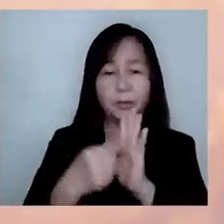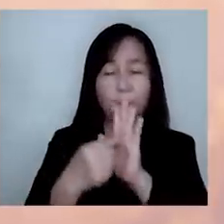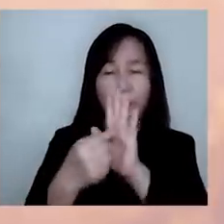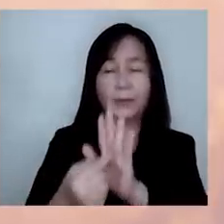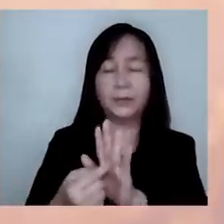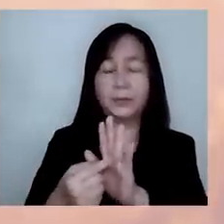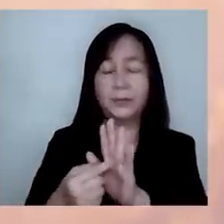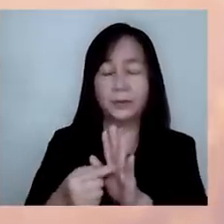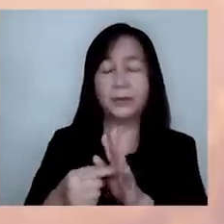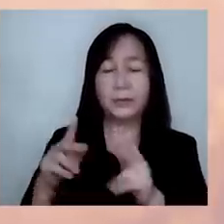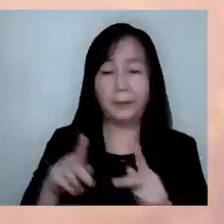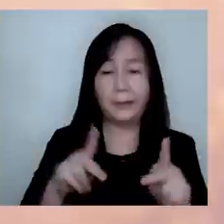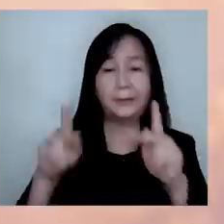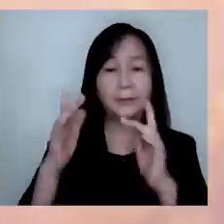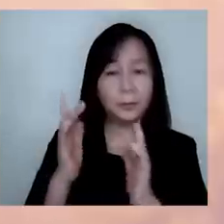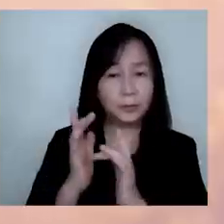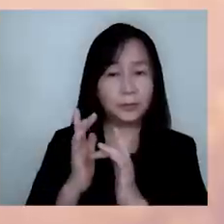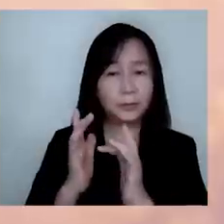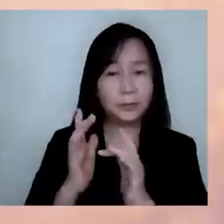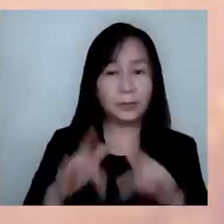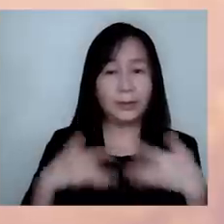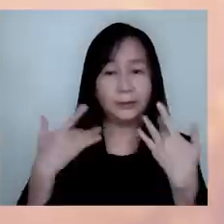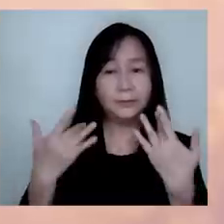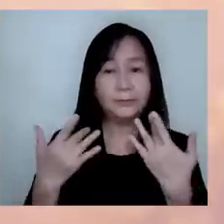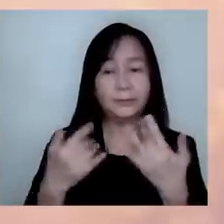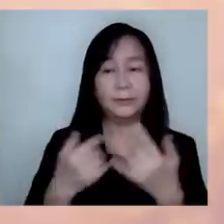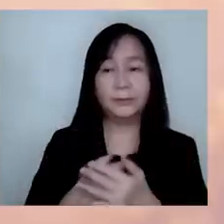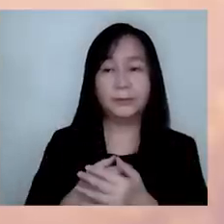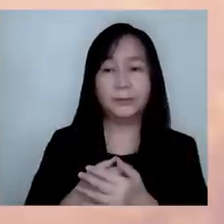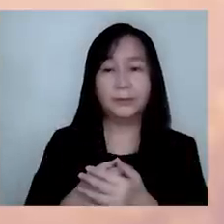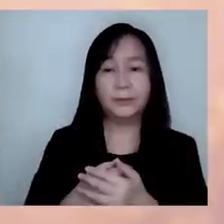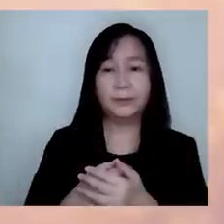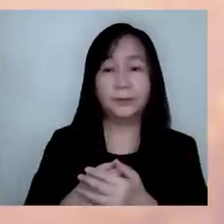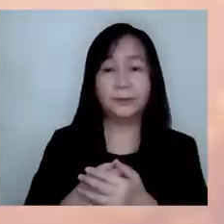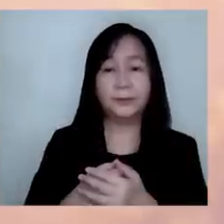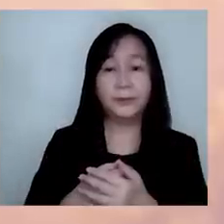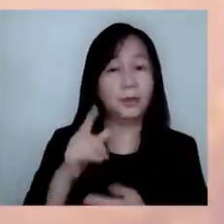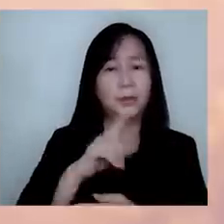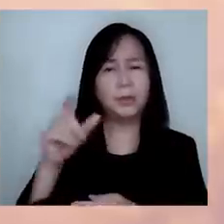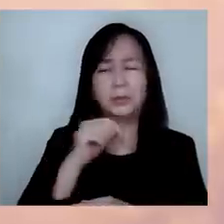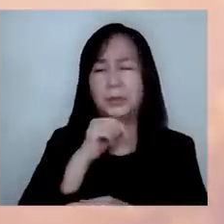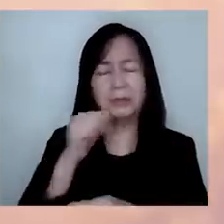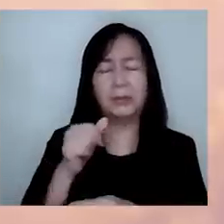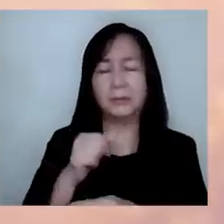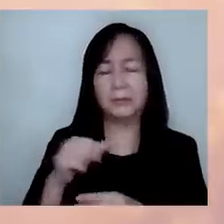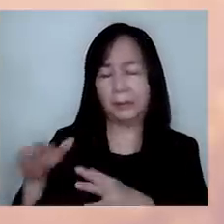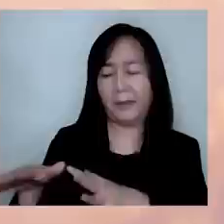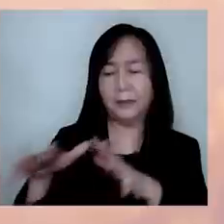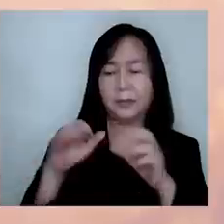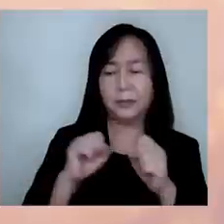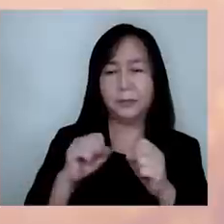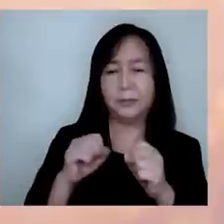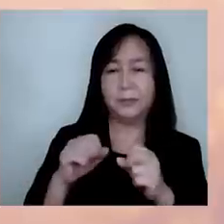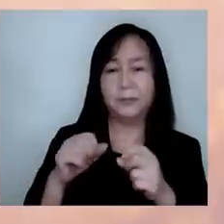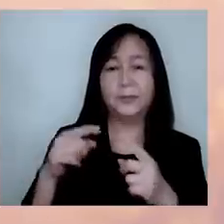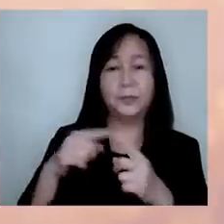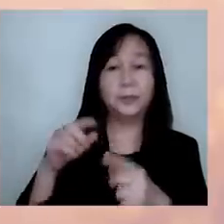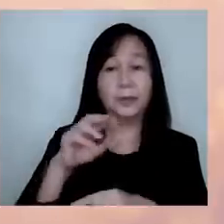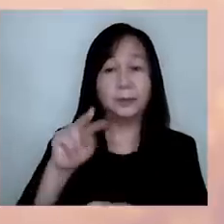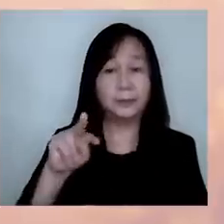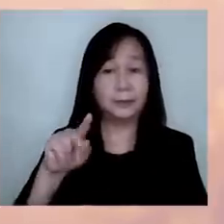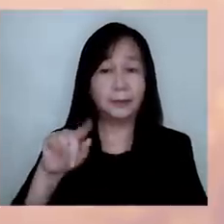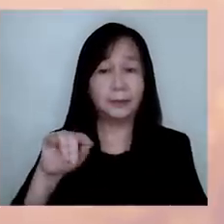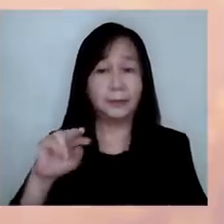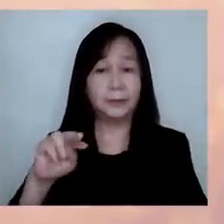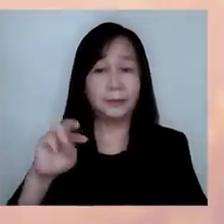the Lord will not abandon my soul to the netherworld this was already present